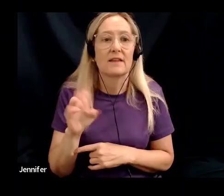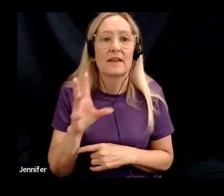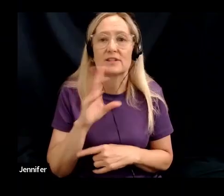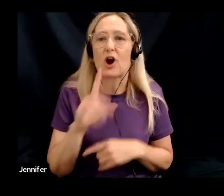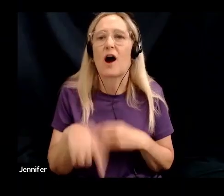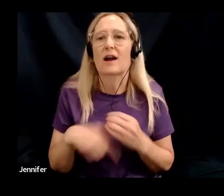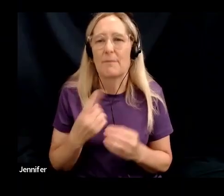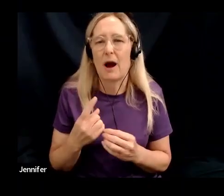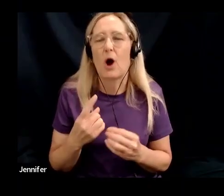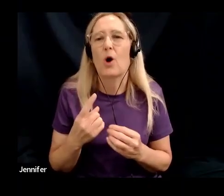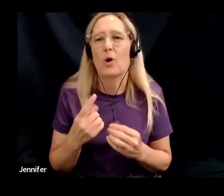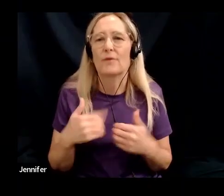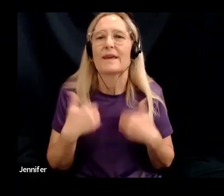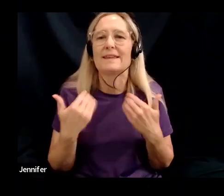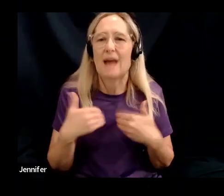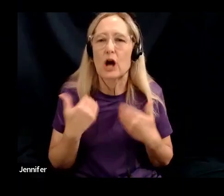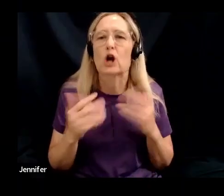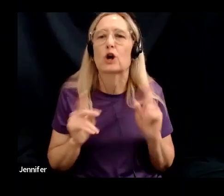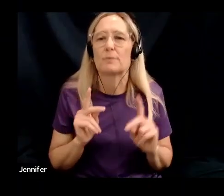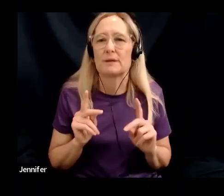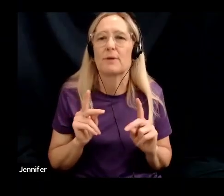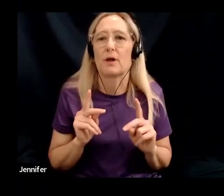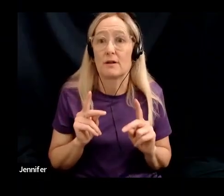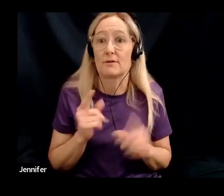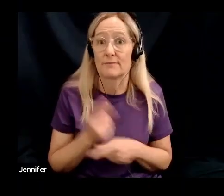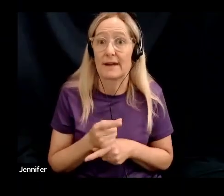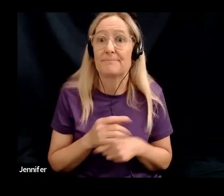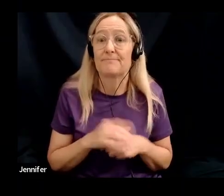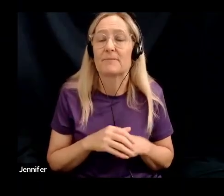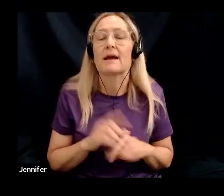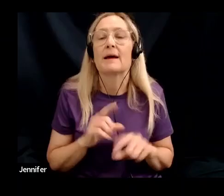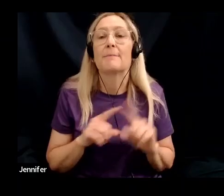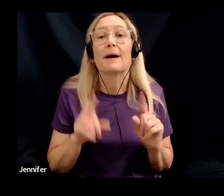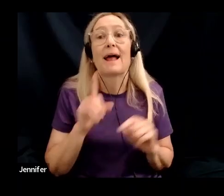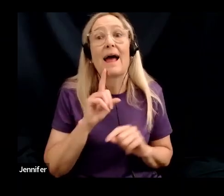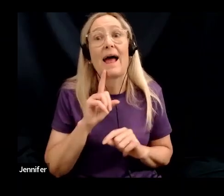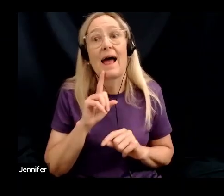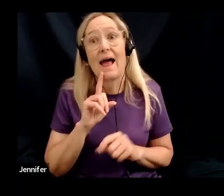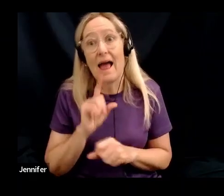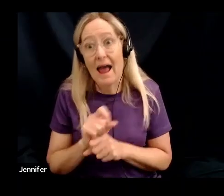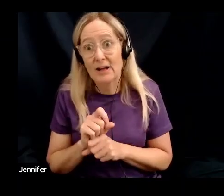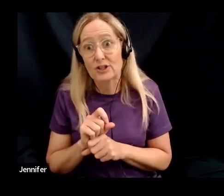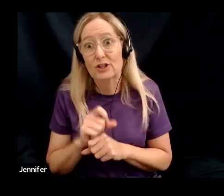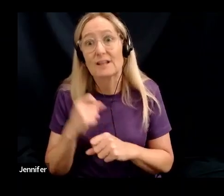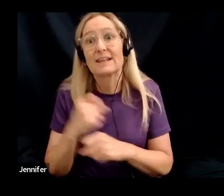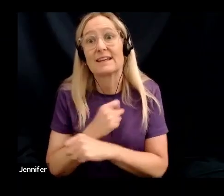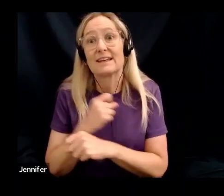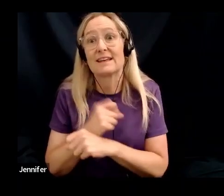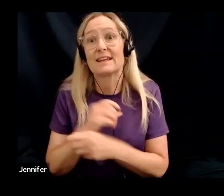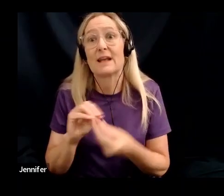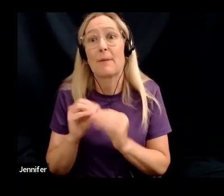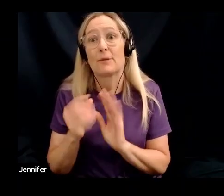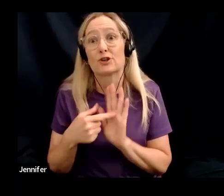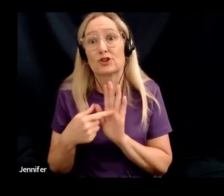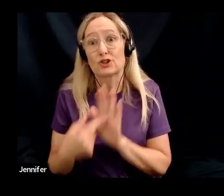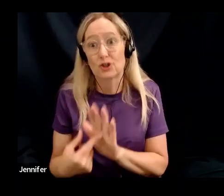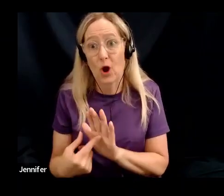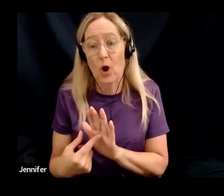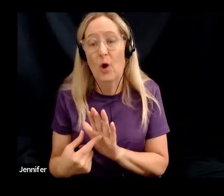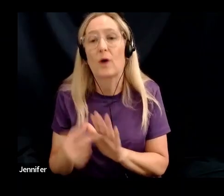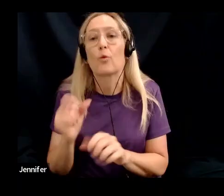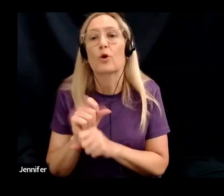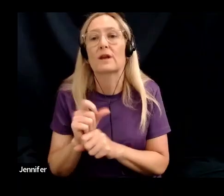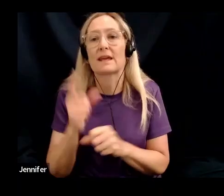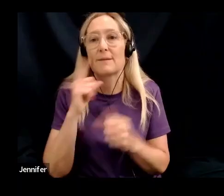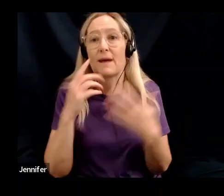of around younger individuals, right? But actually, the data and, working in this field of mental health